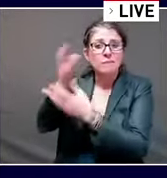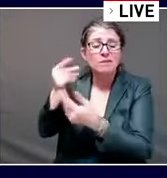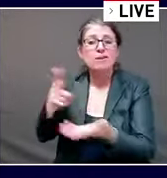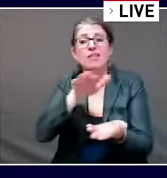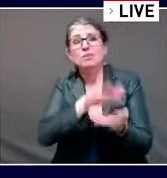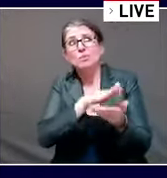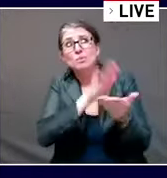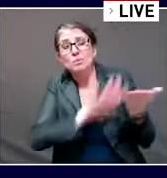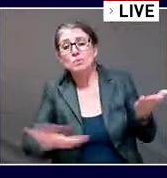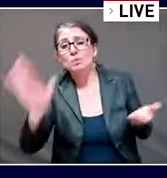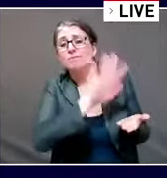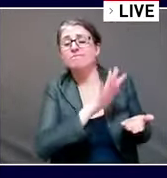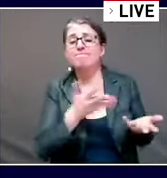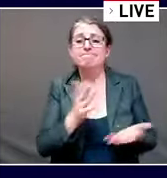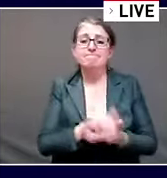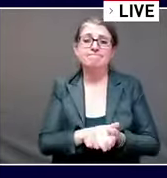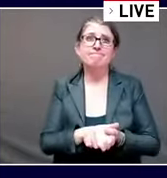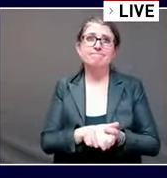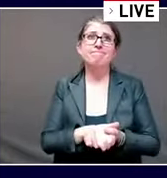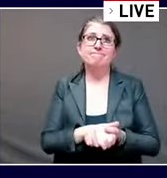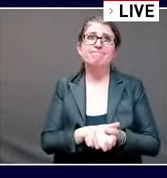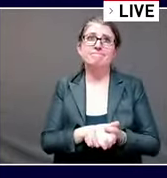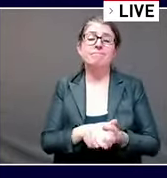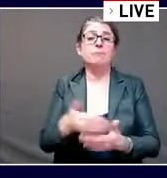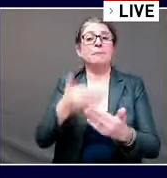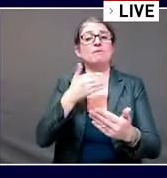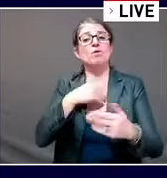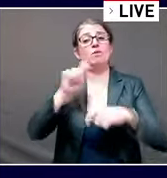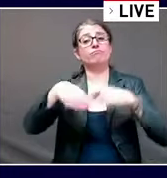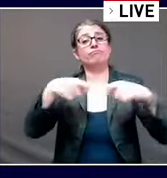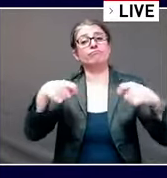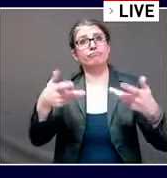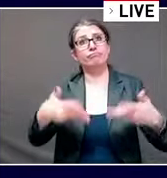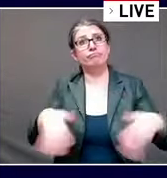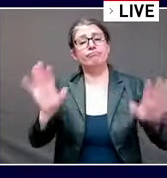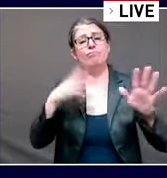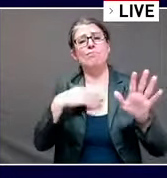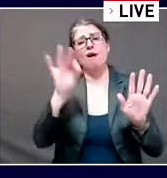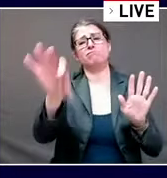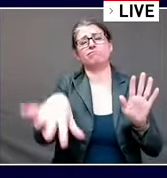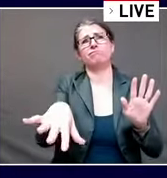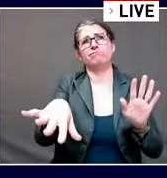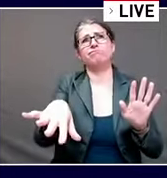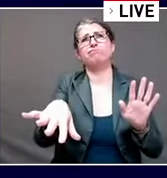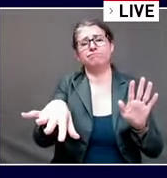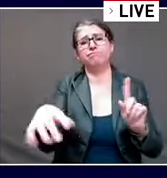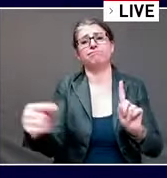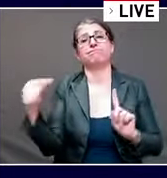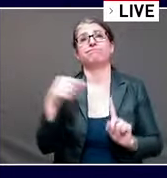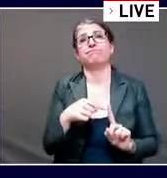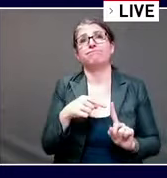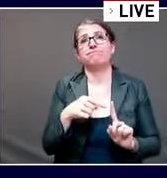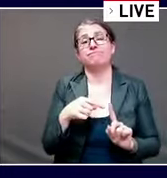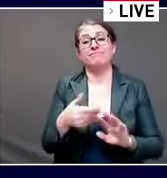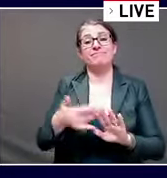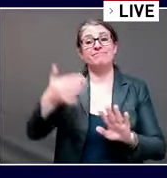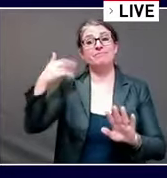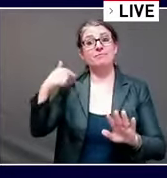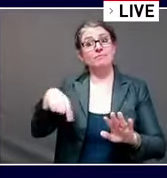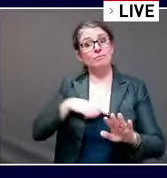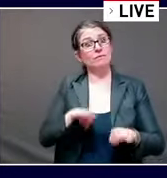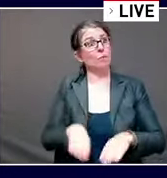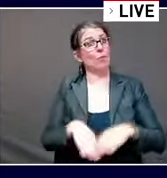wrap up, I think where I'd like to end is where we started, which is, in many respects, what we are going